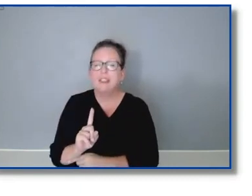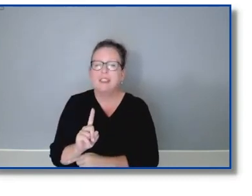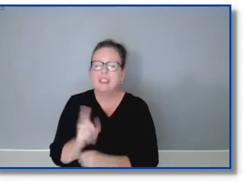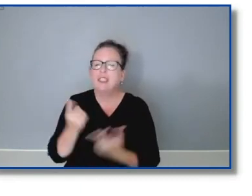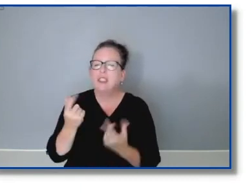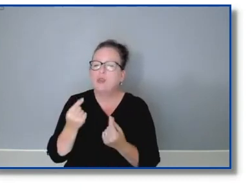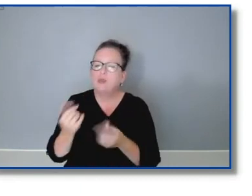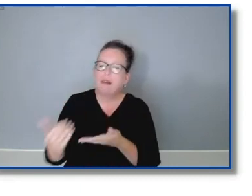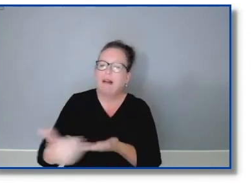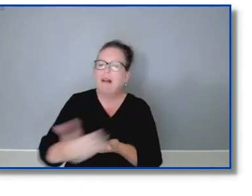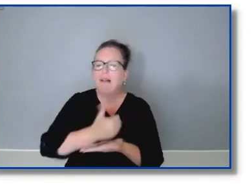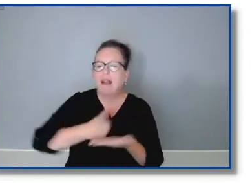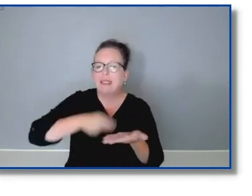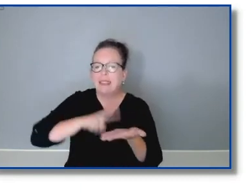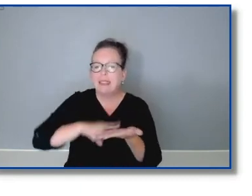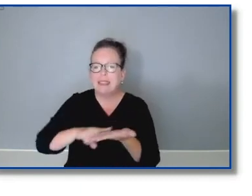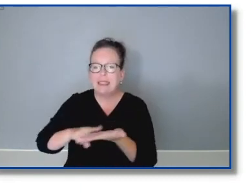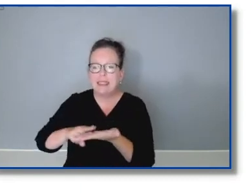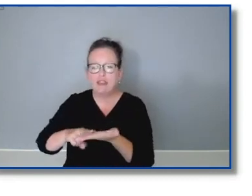signatures of